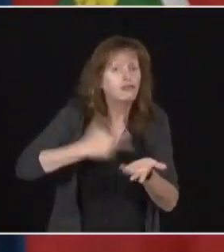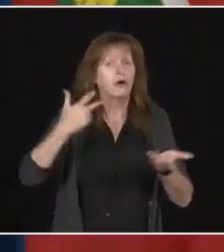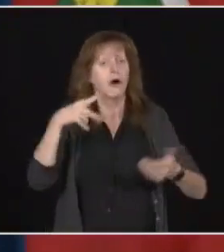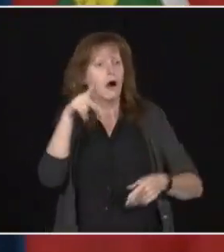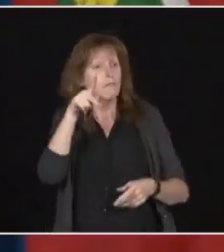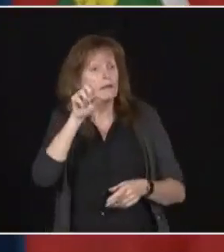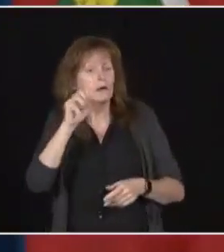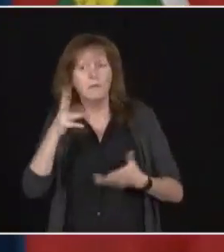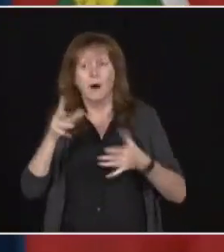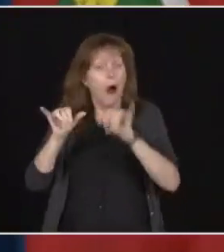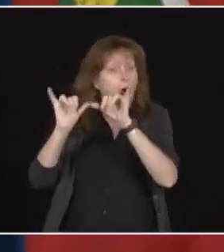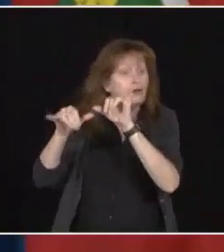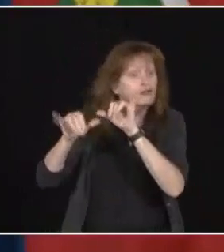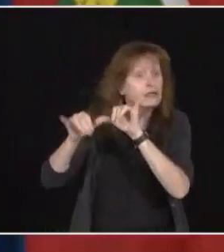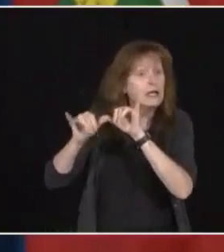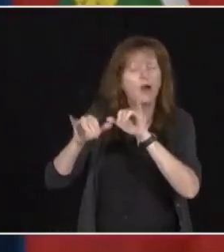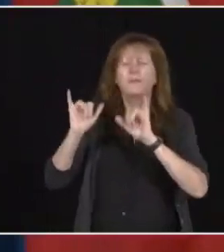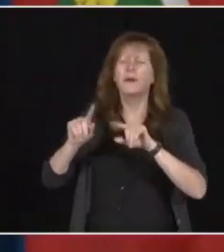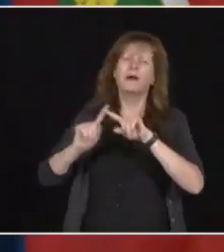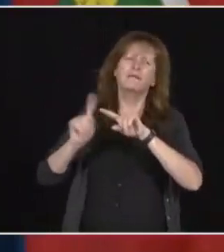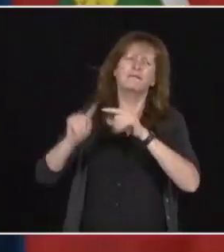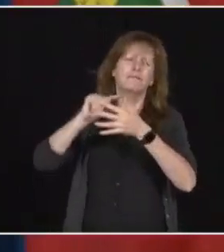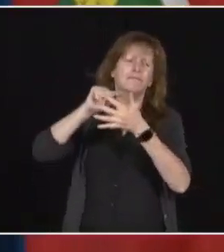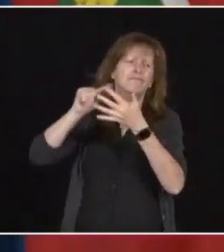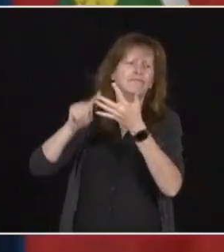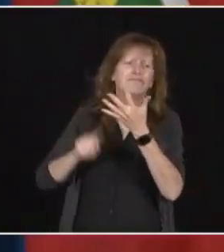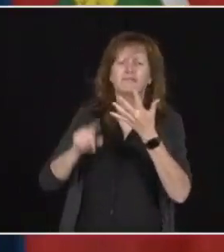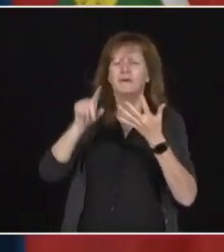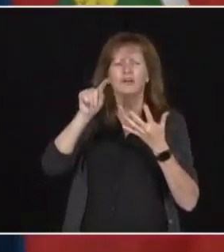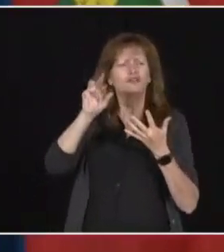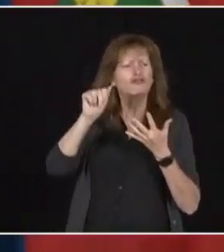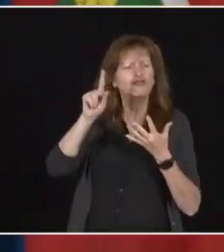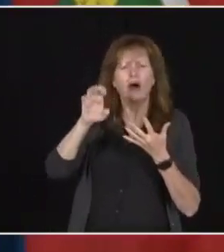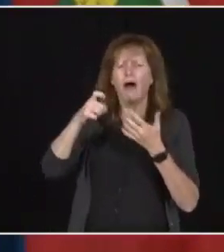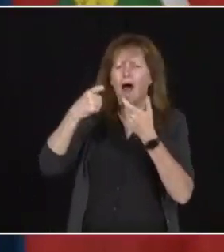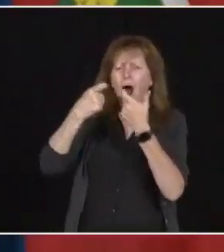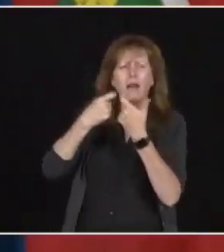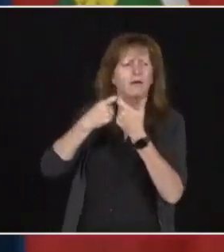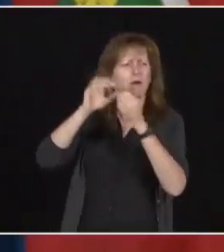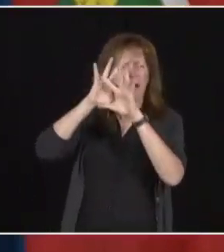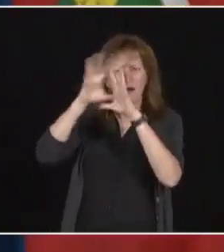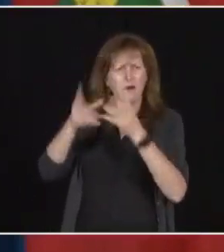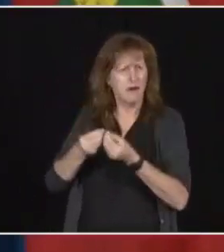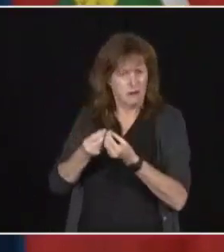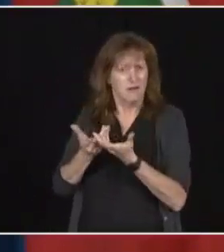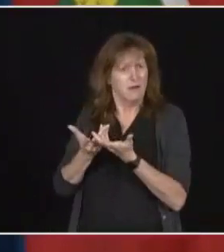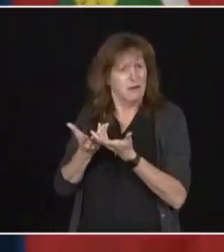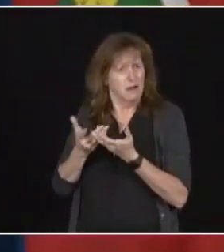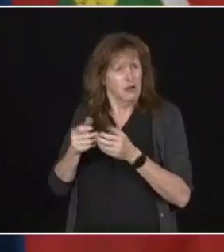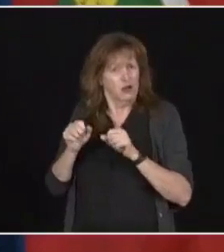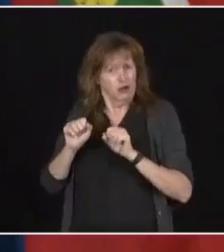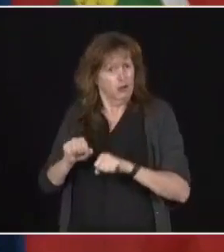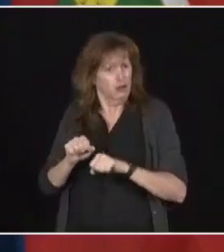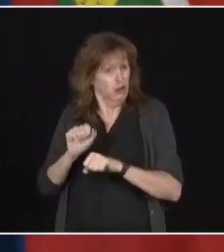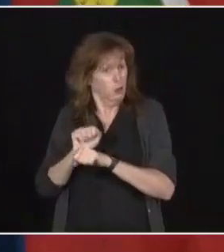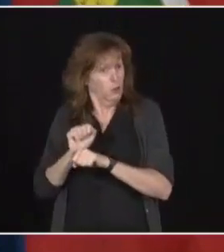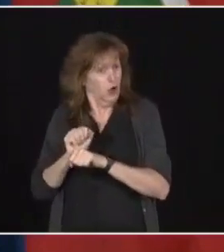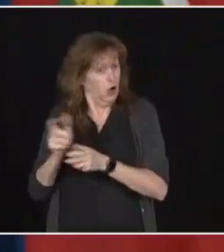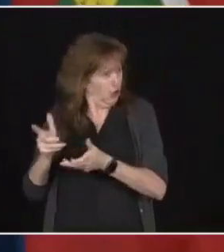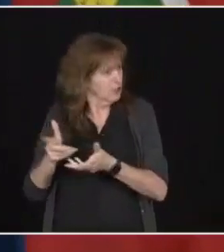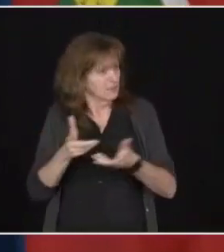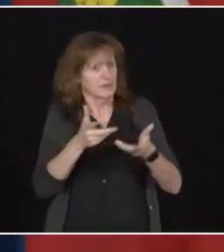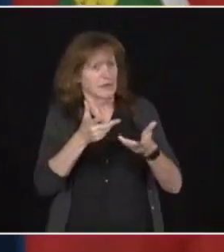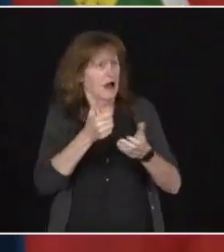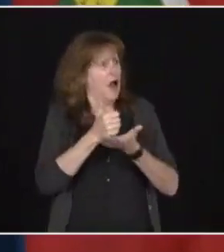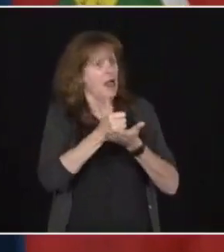and many, many different trades programs. These individuals could be working today, helping in Ontario's economic